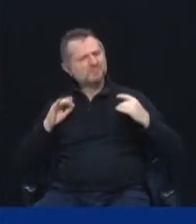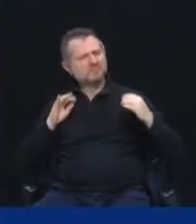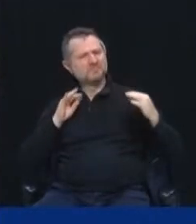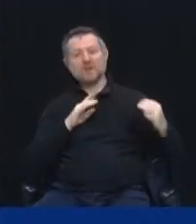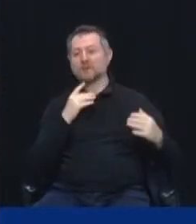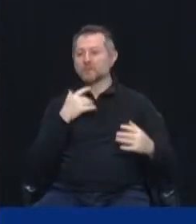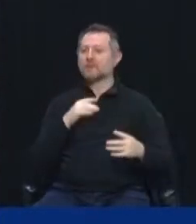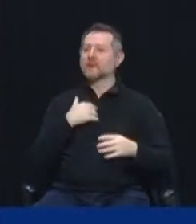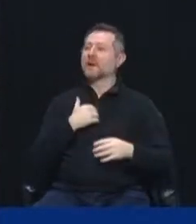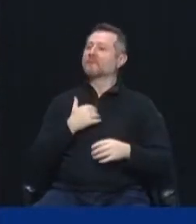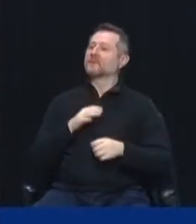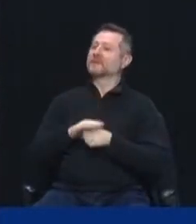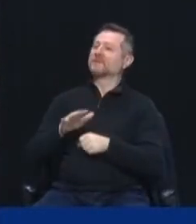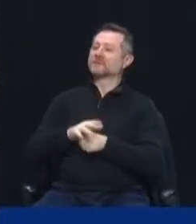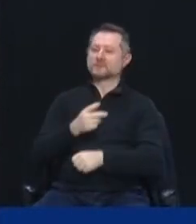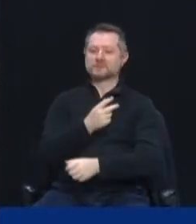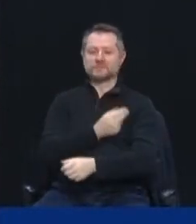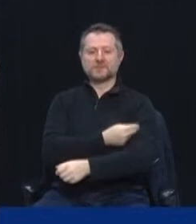sufficient vaccines.